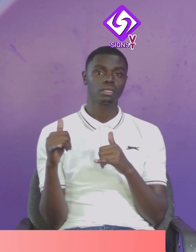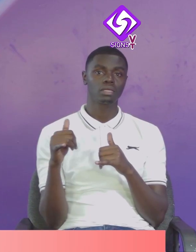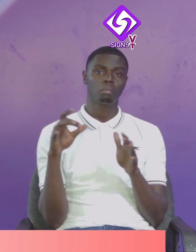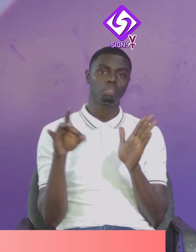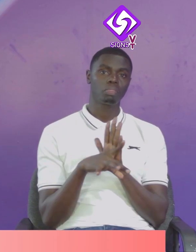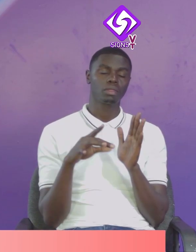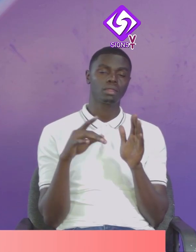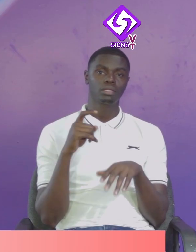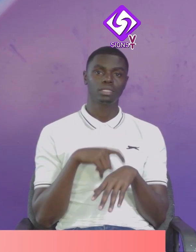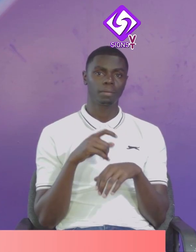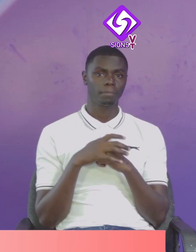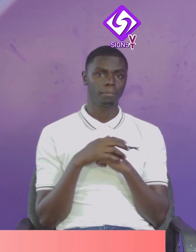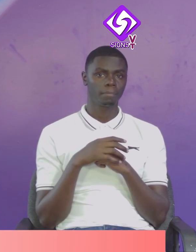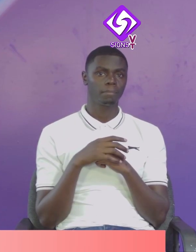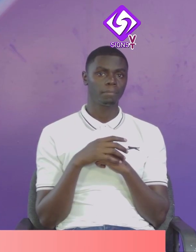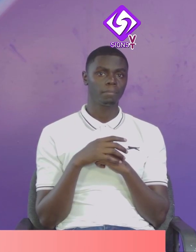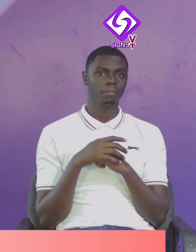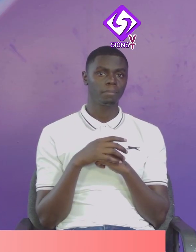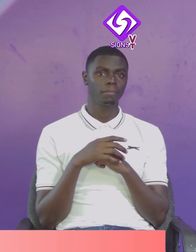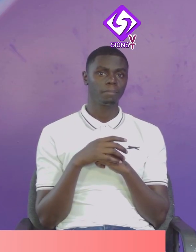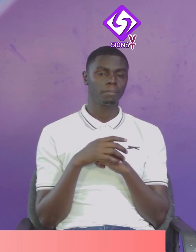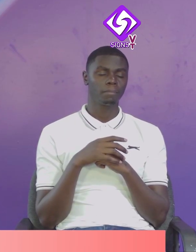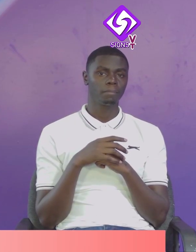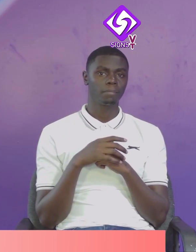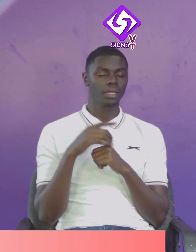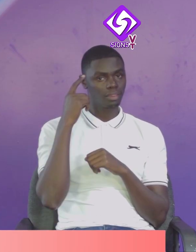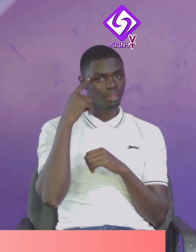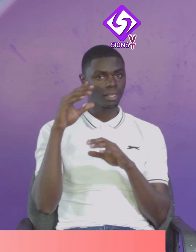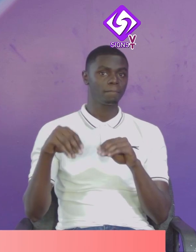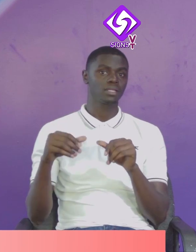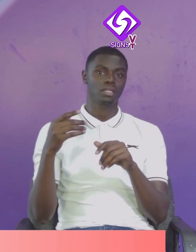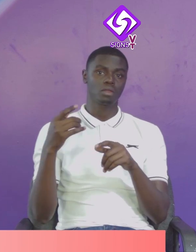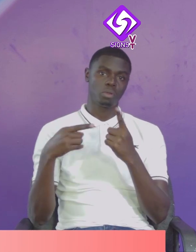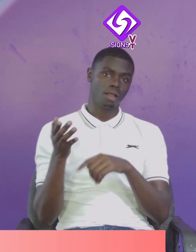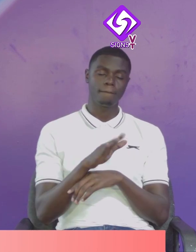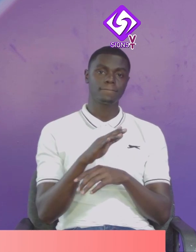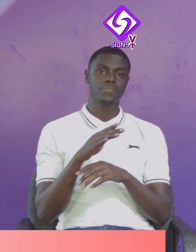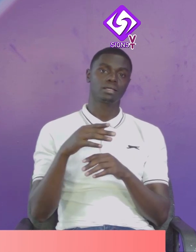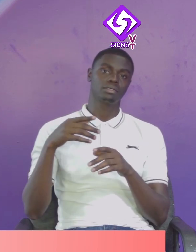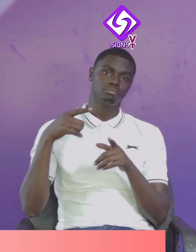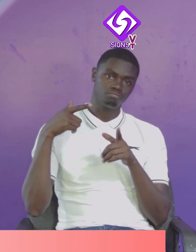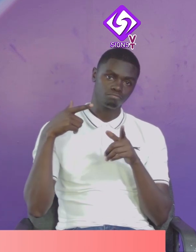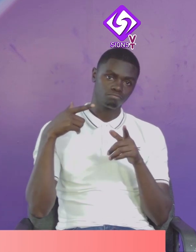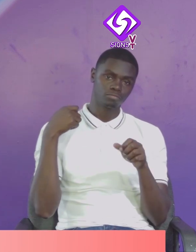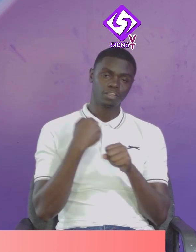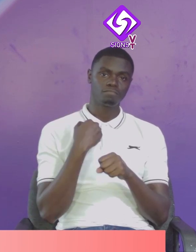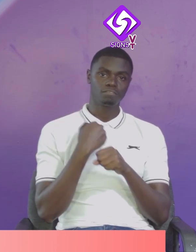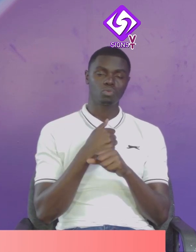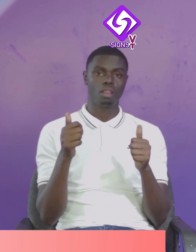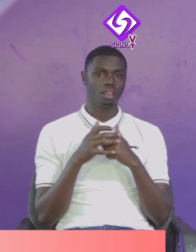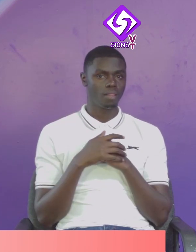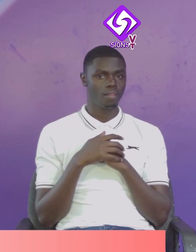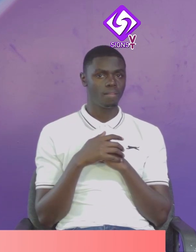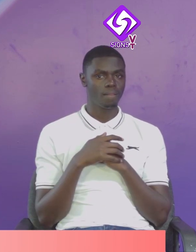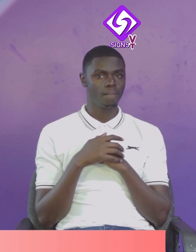So I still have the hope that Bandari will come back again and fight Bidco for the points. So